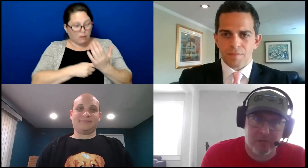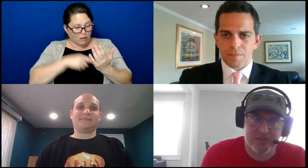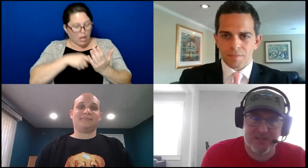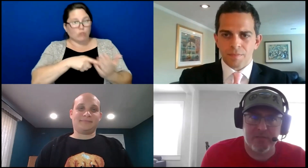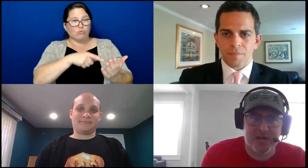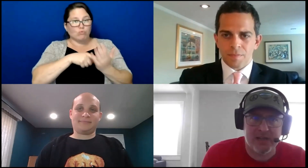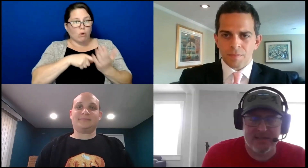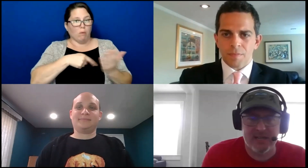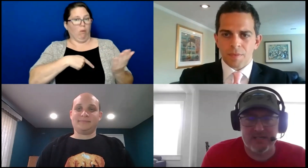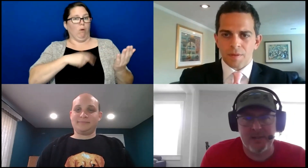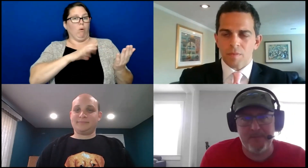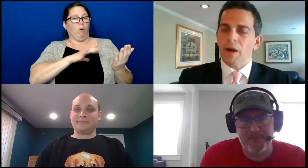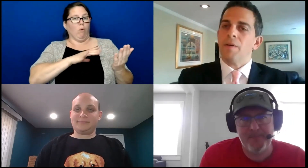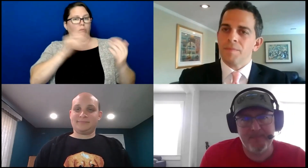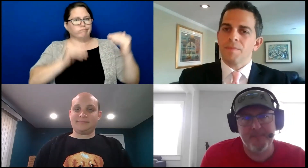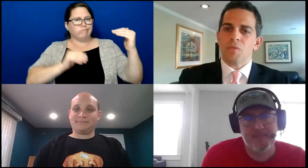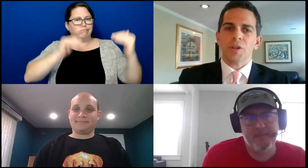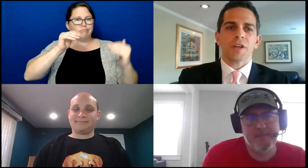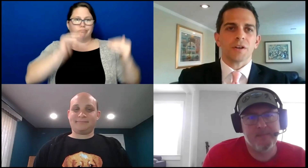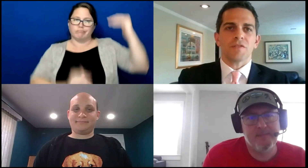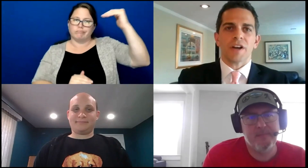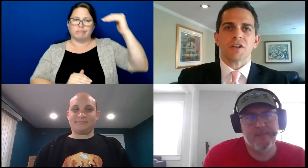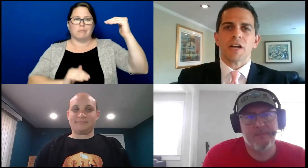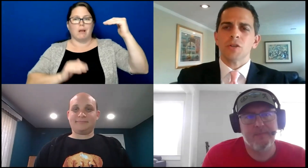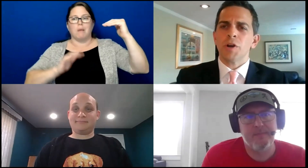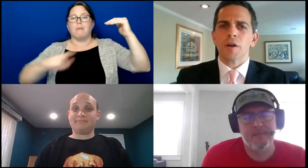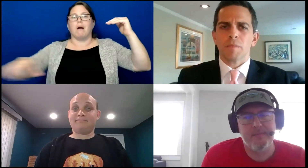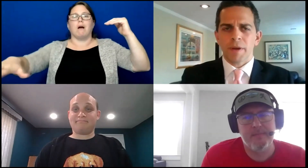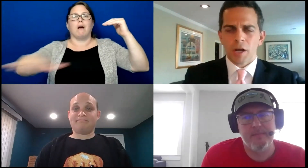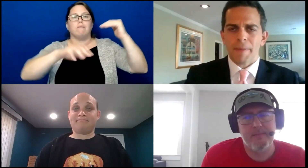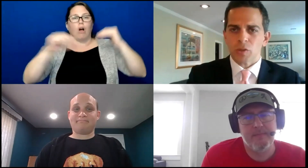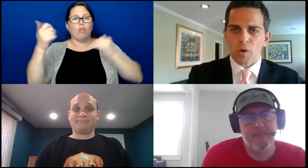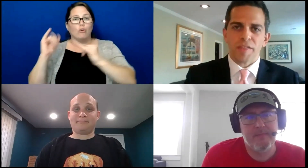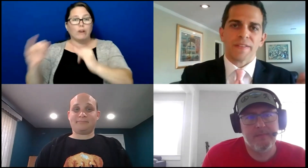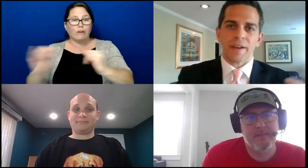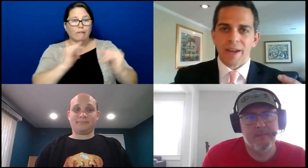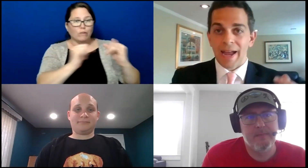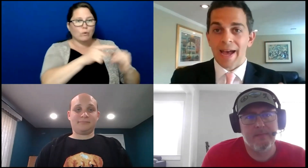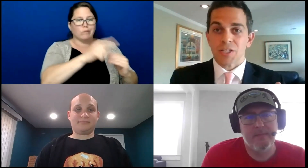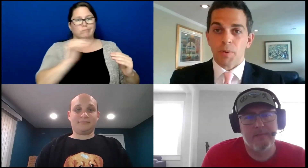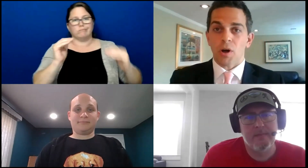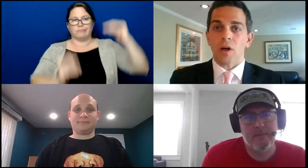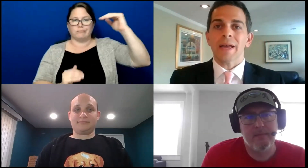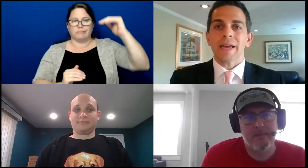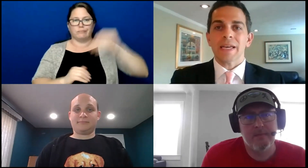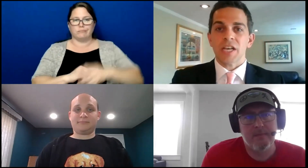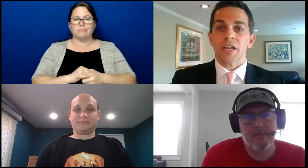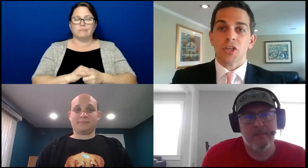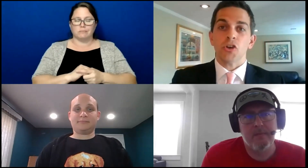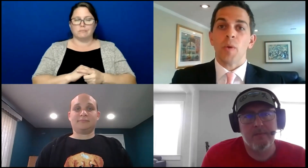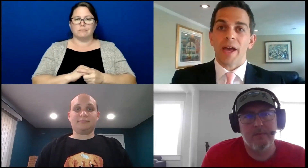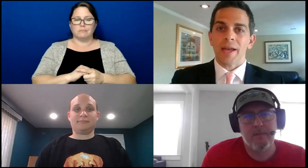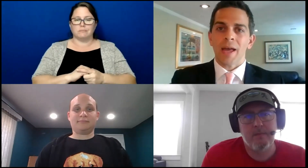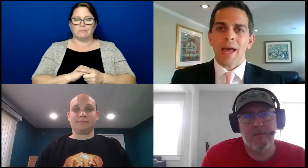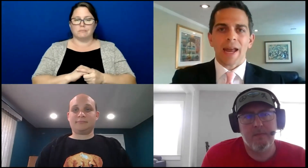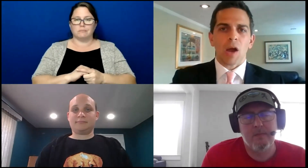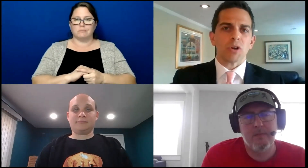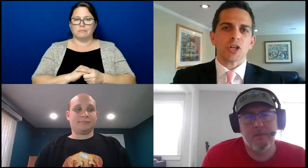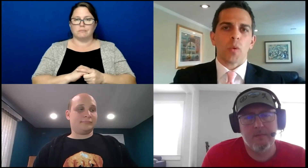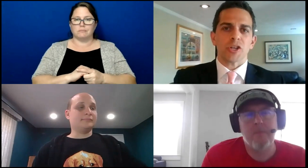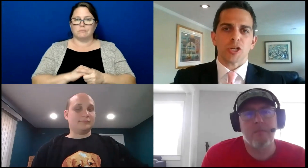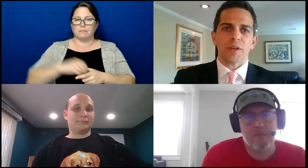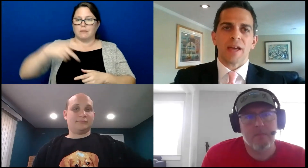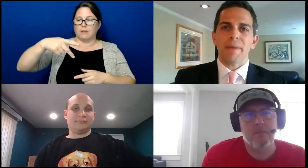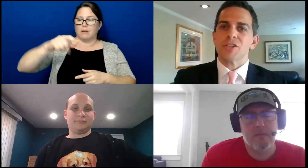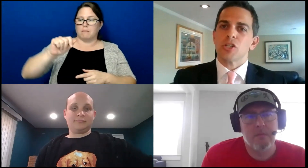above almost everybody else that I see. Wow. Really good advice here. I do want to come back to one thing that I asked Paul. He said QA, and